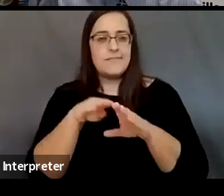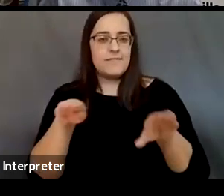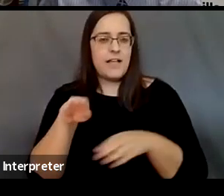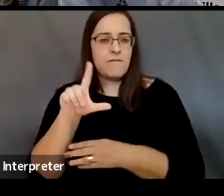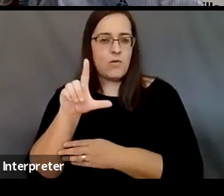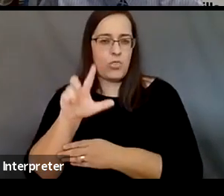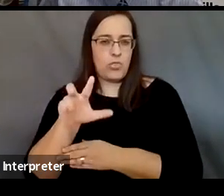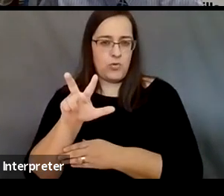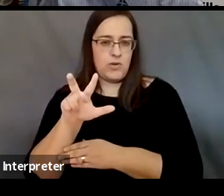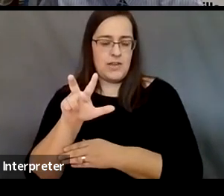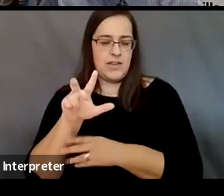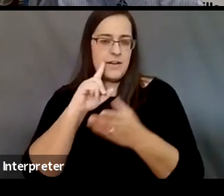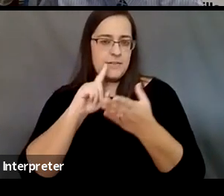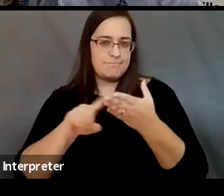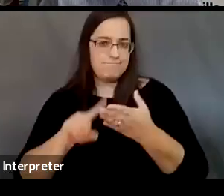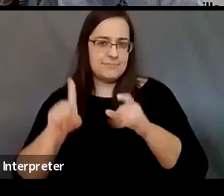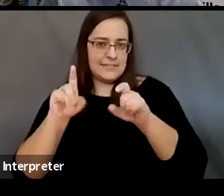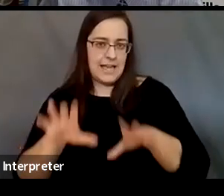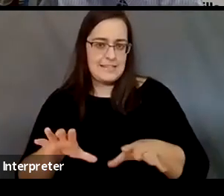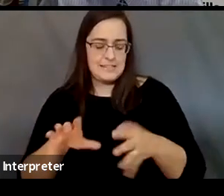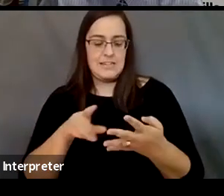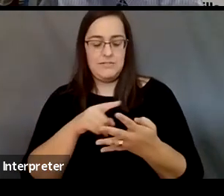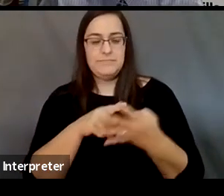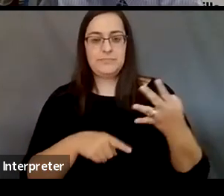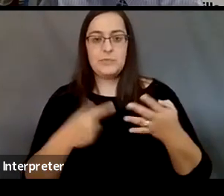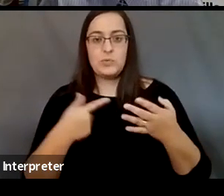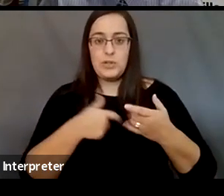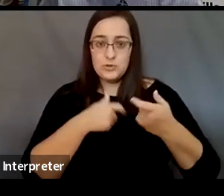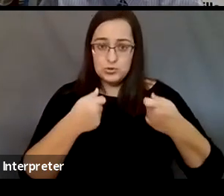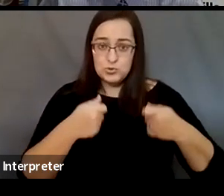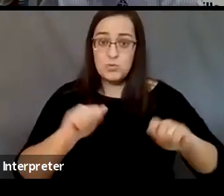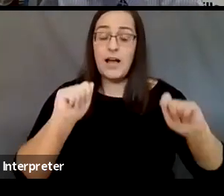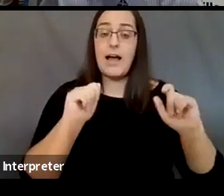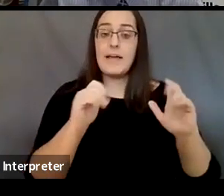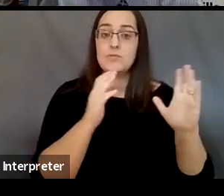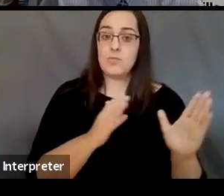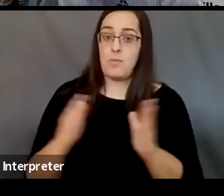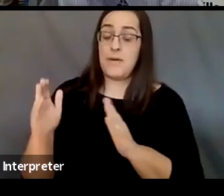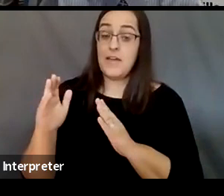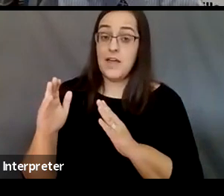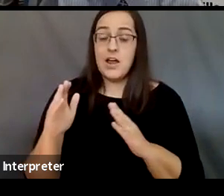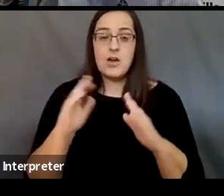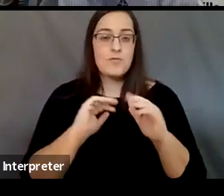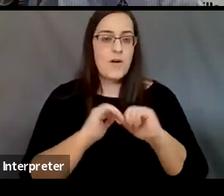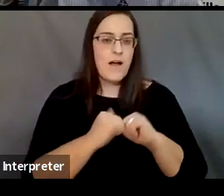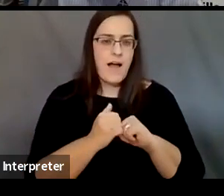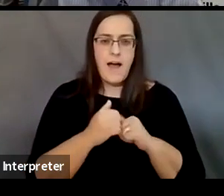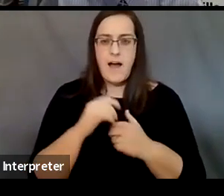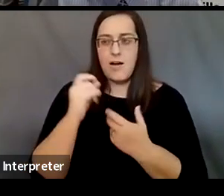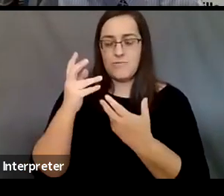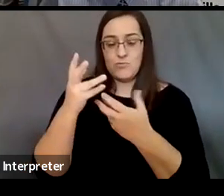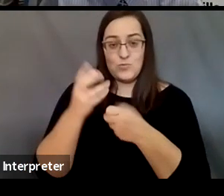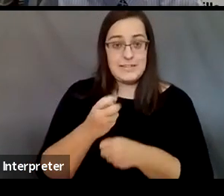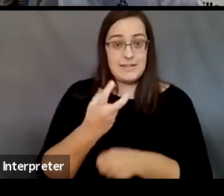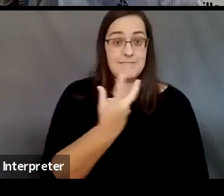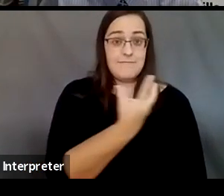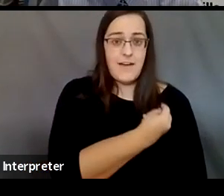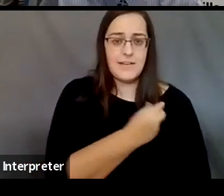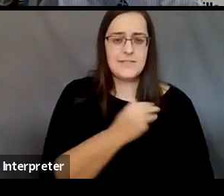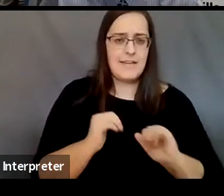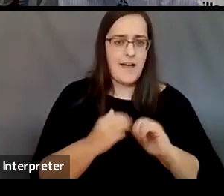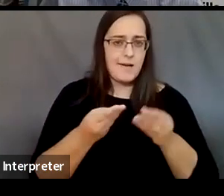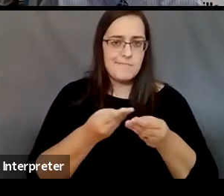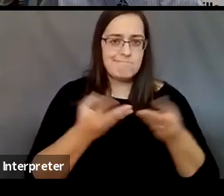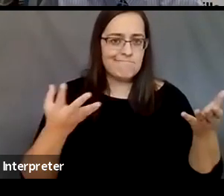Mayor Nelson, we are trying to prepare for the eventual implementation of how we would get vaccination once we get it